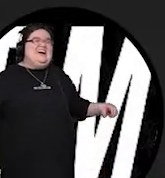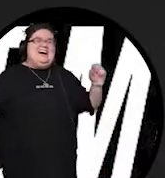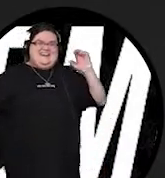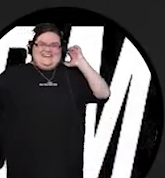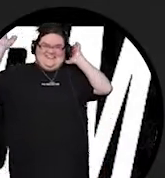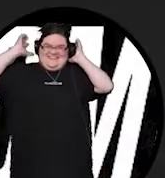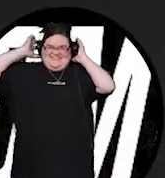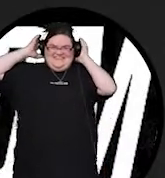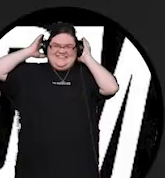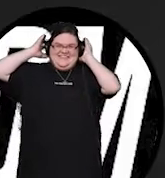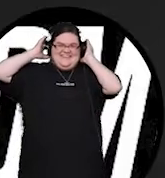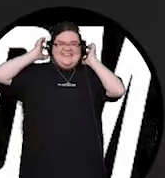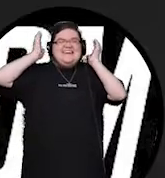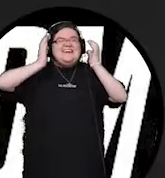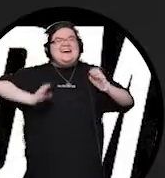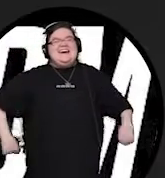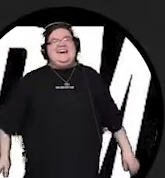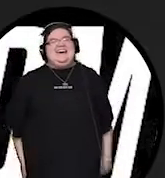look like.